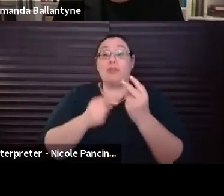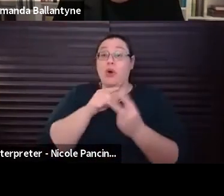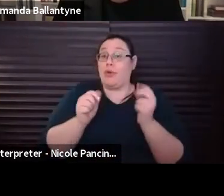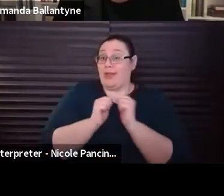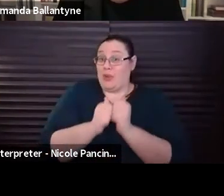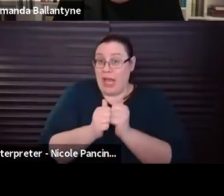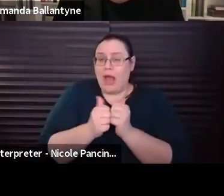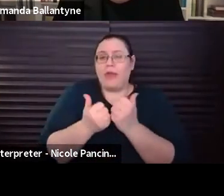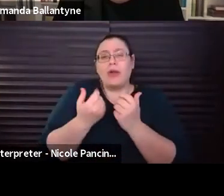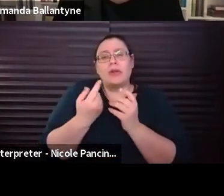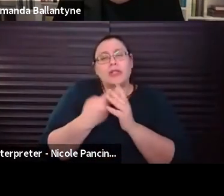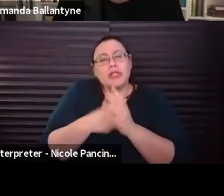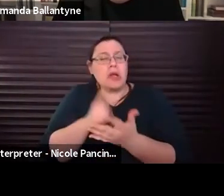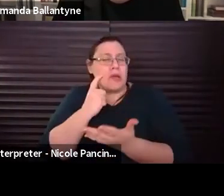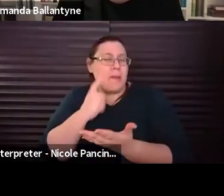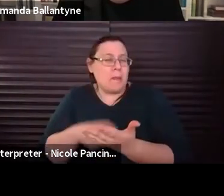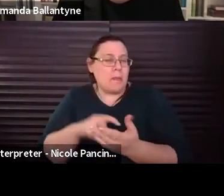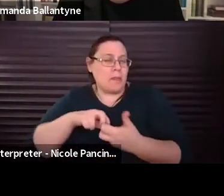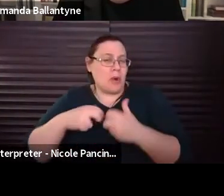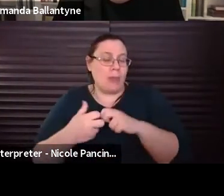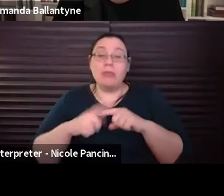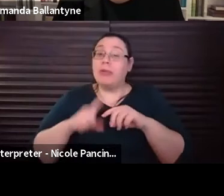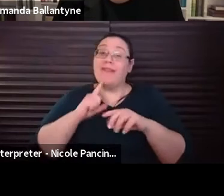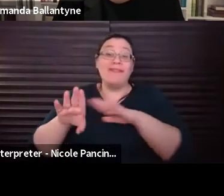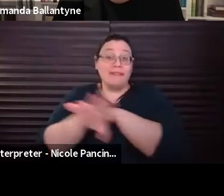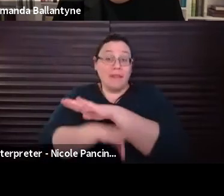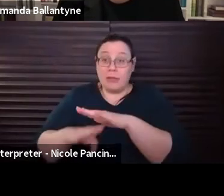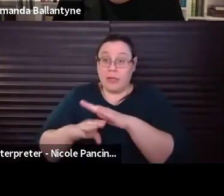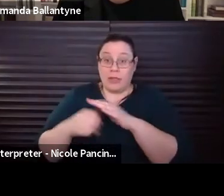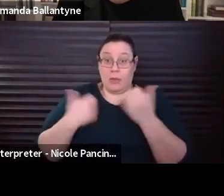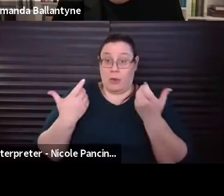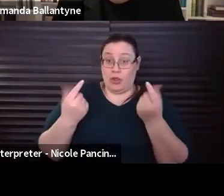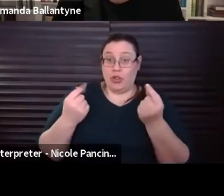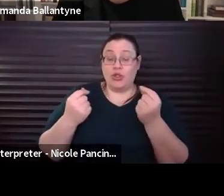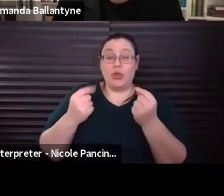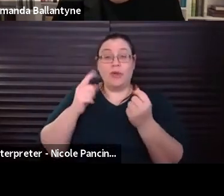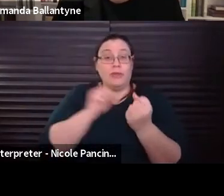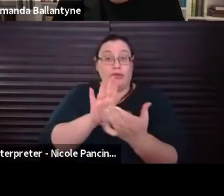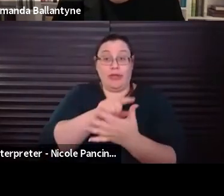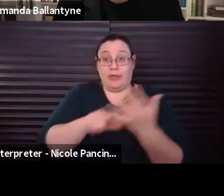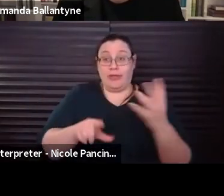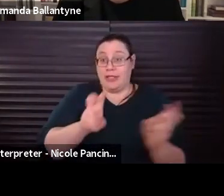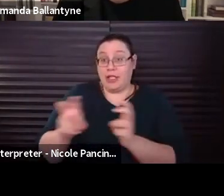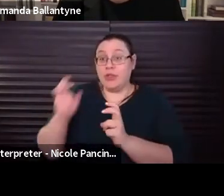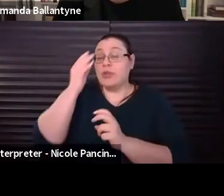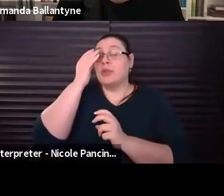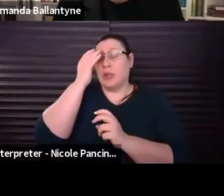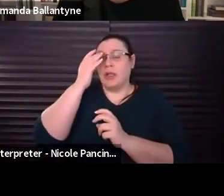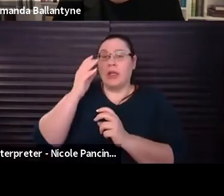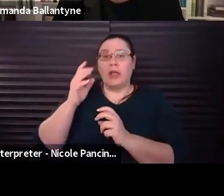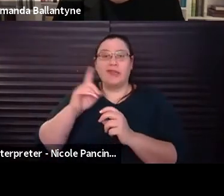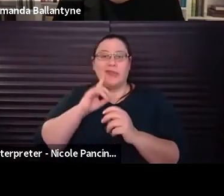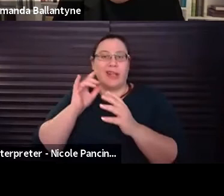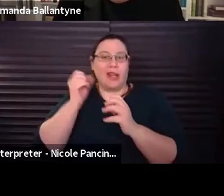the problem, but fundamentally what we want to do when we're addressing these issues is really address the monopolization